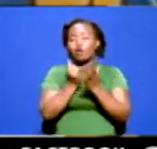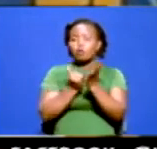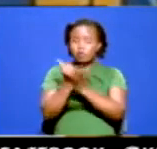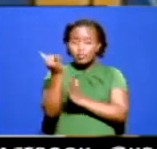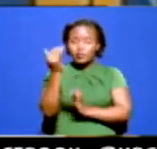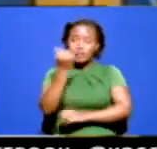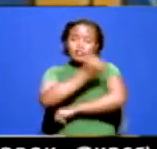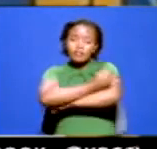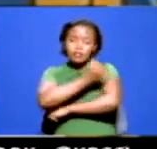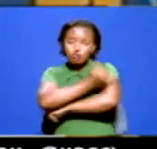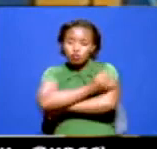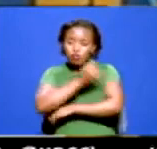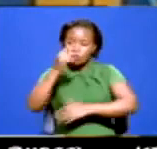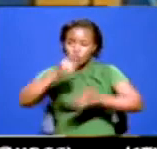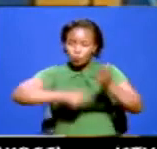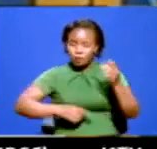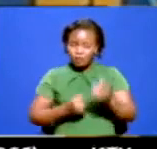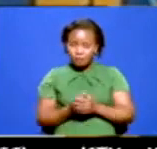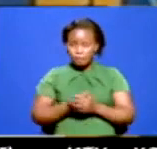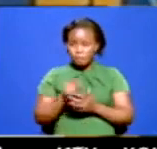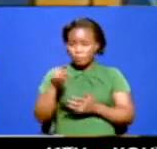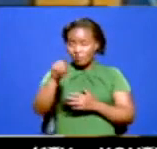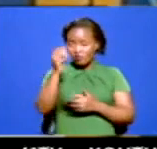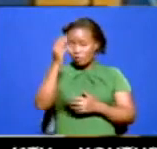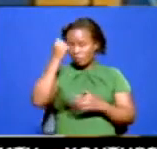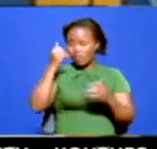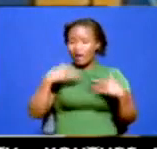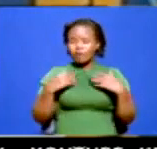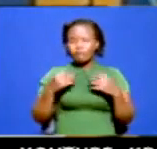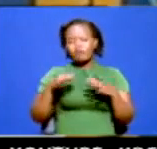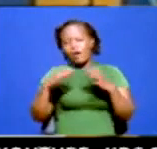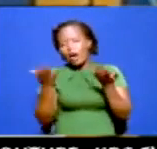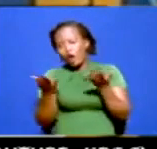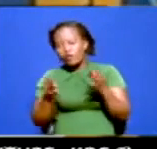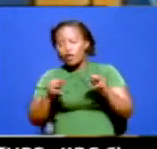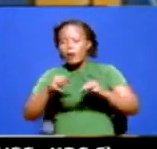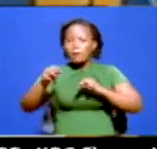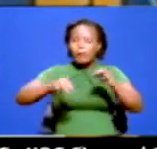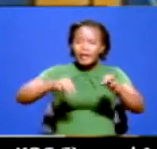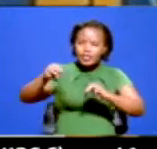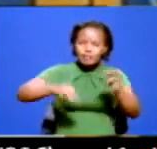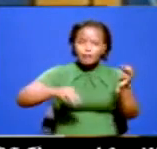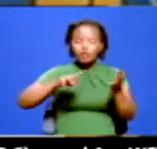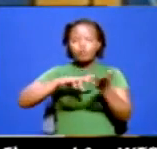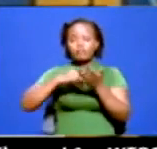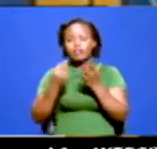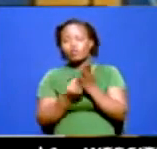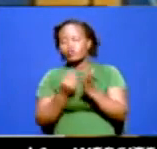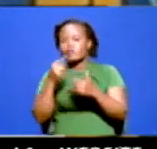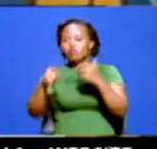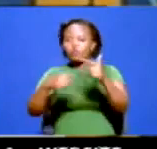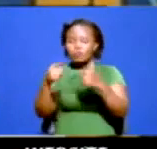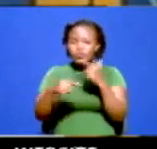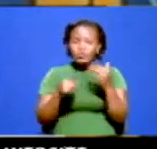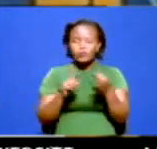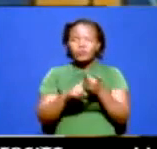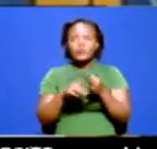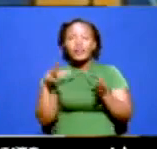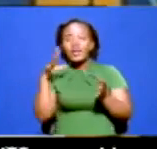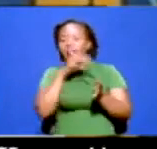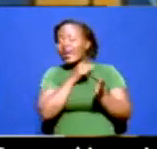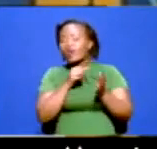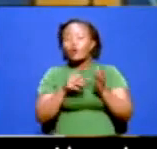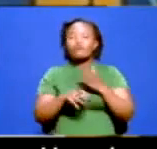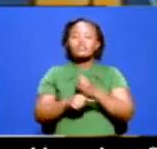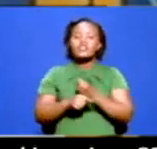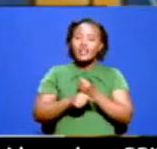informs the way the management of resources is undertaken. the lack of trust, you know,